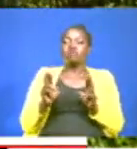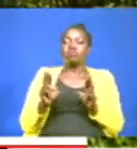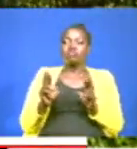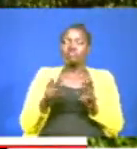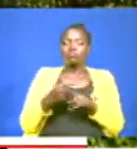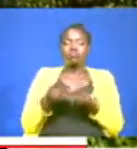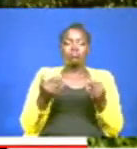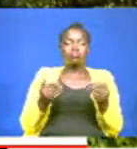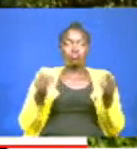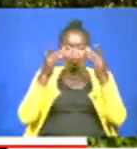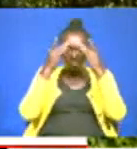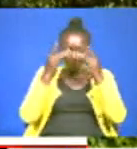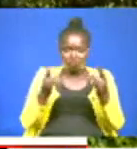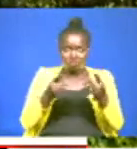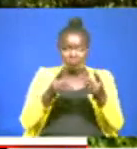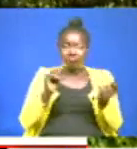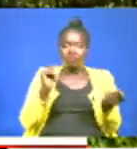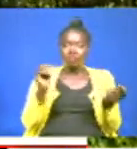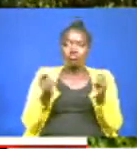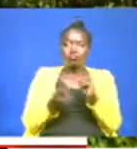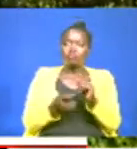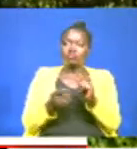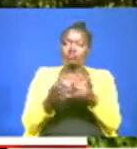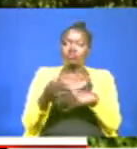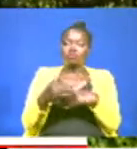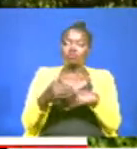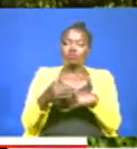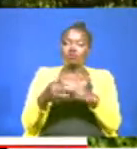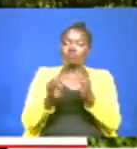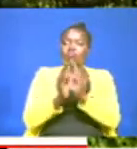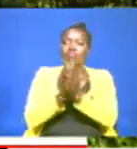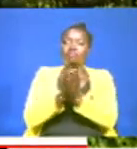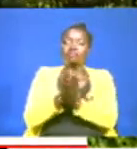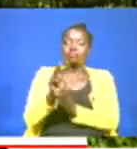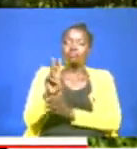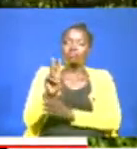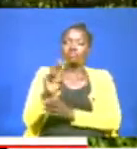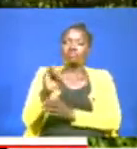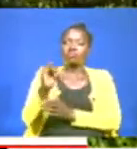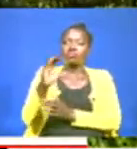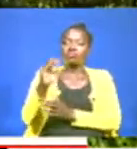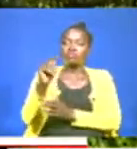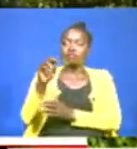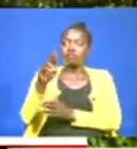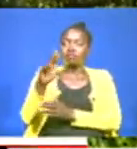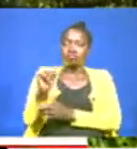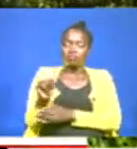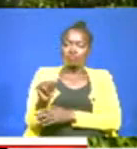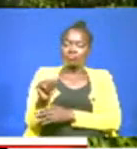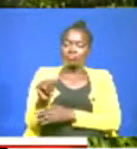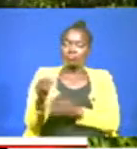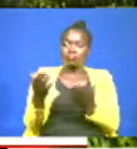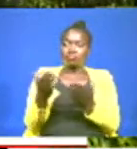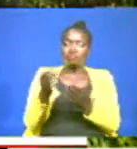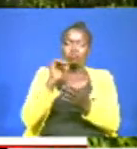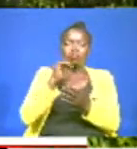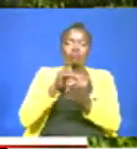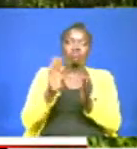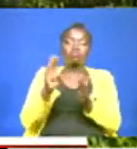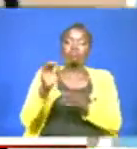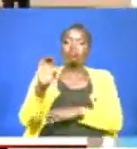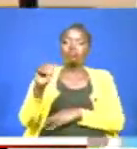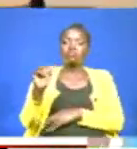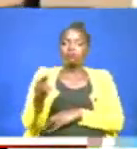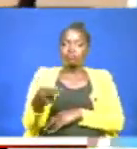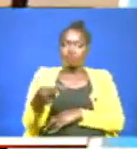we decided to go the upper zone near Port Victoria. And that's why I've told you it is called Chase Bay, where we have a very nice beach there. We